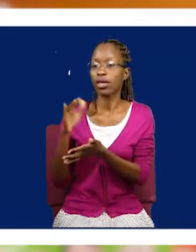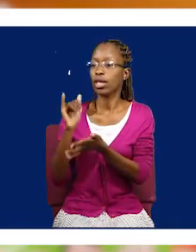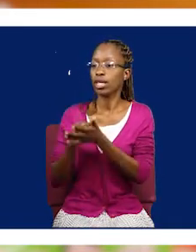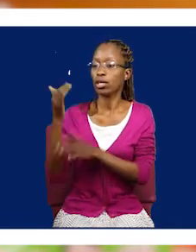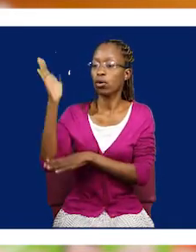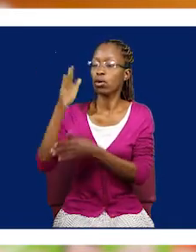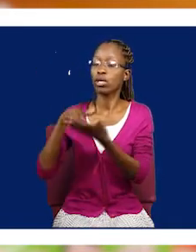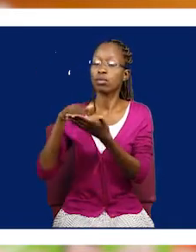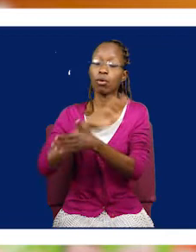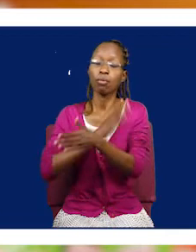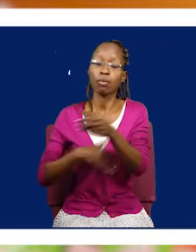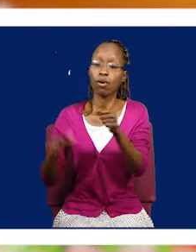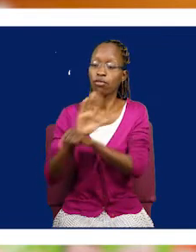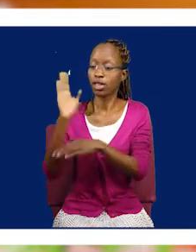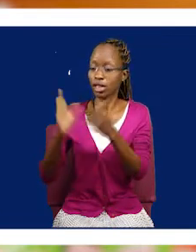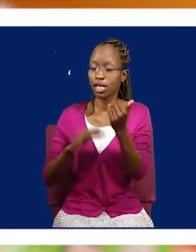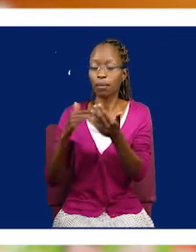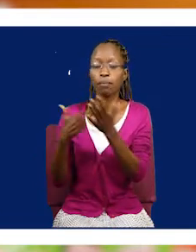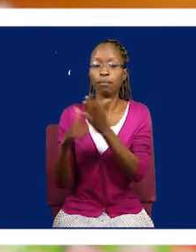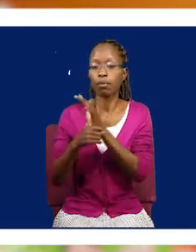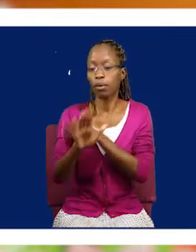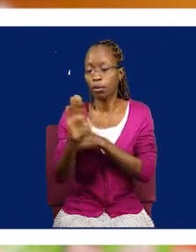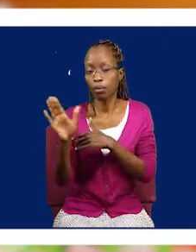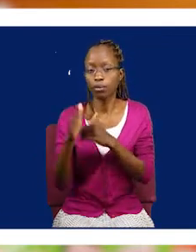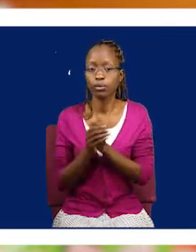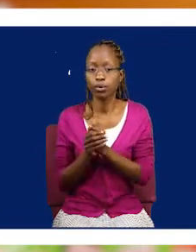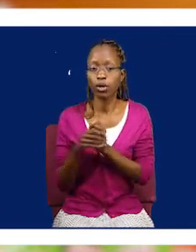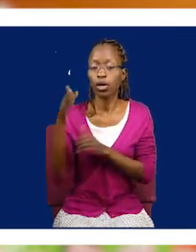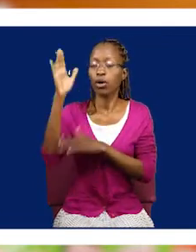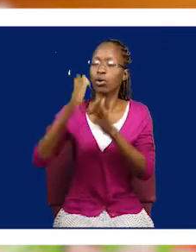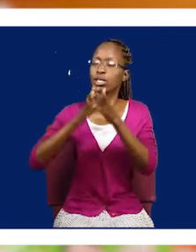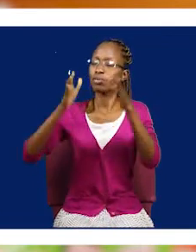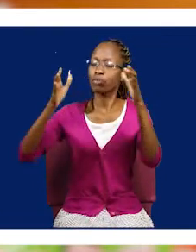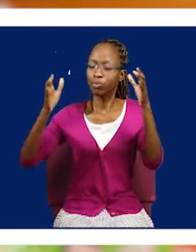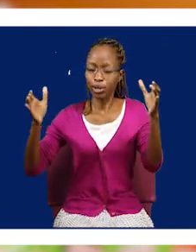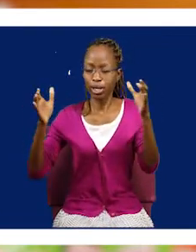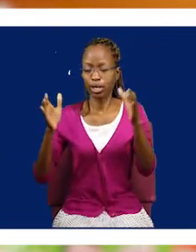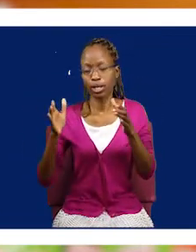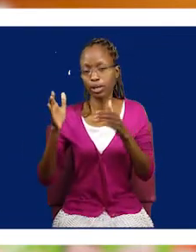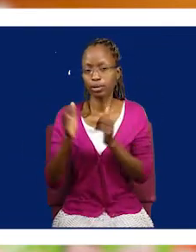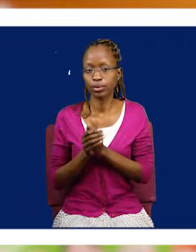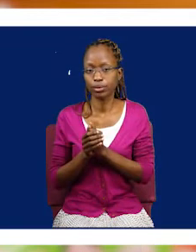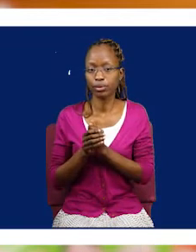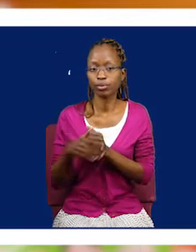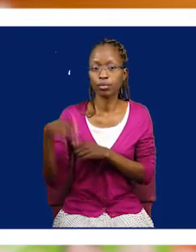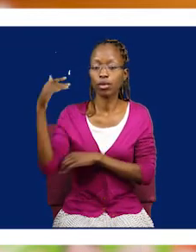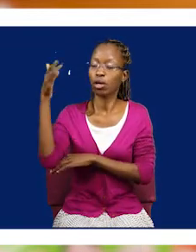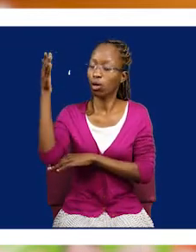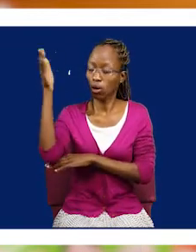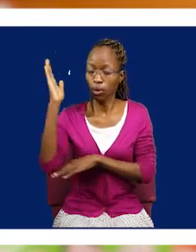is more powerful than their problem. Bigger even much better.